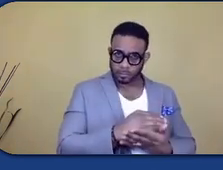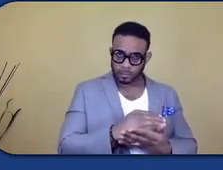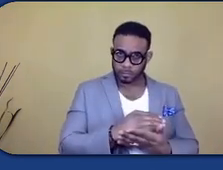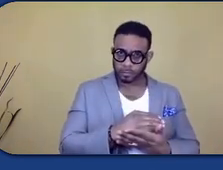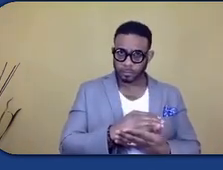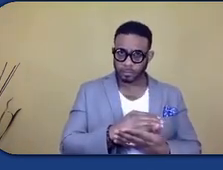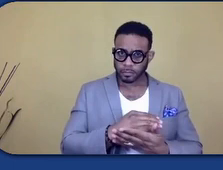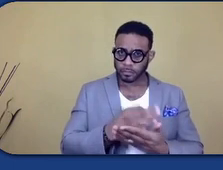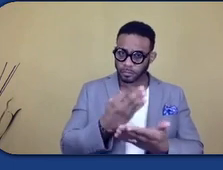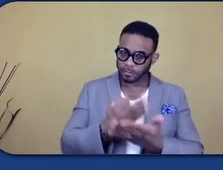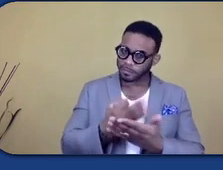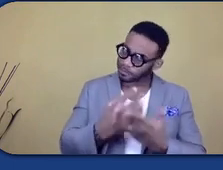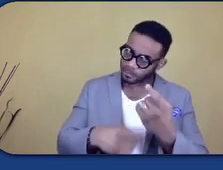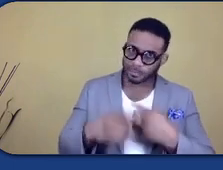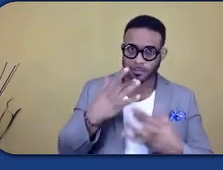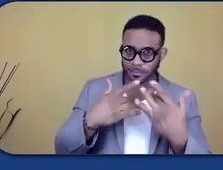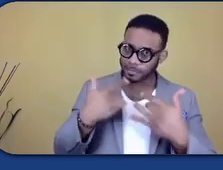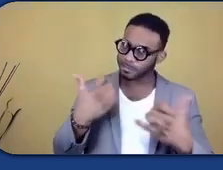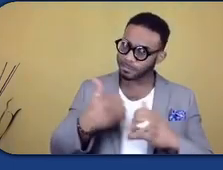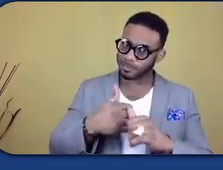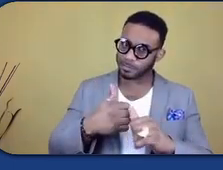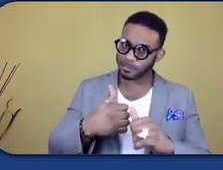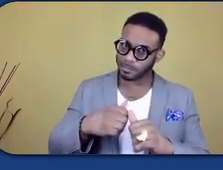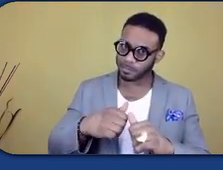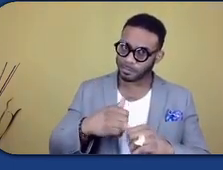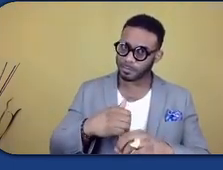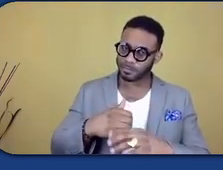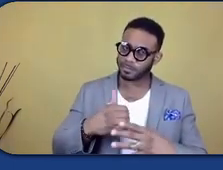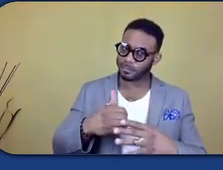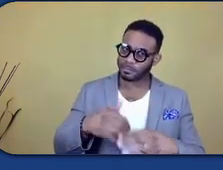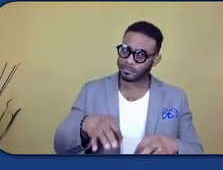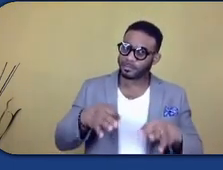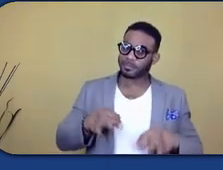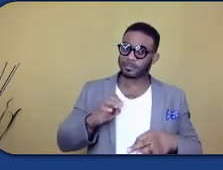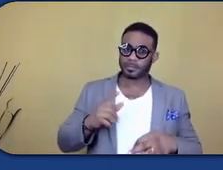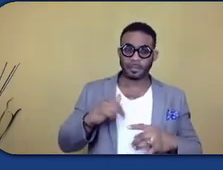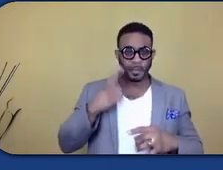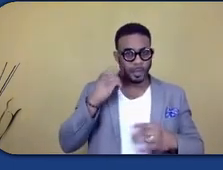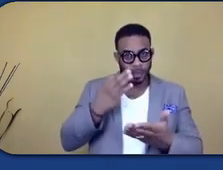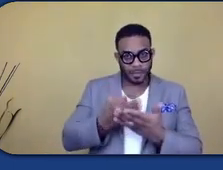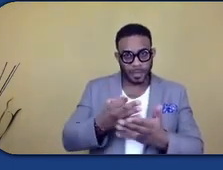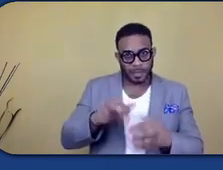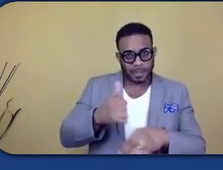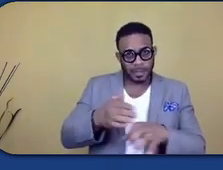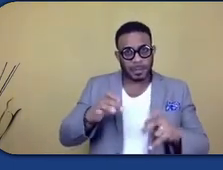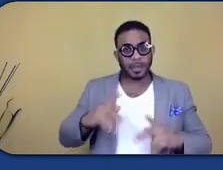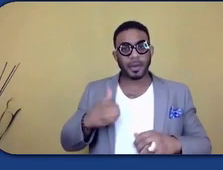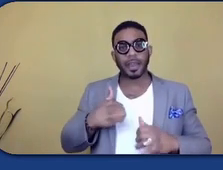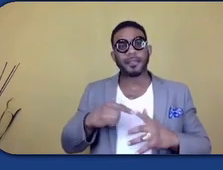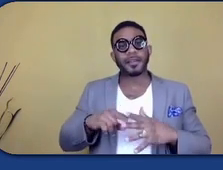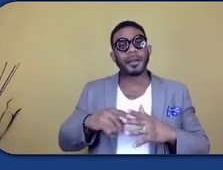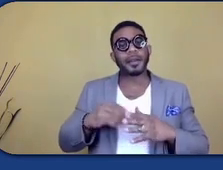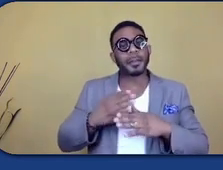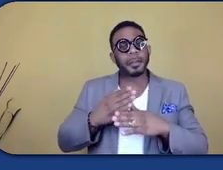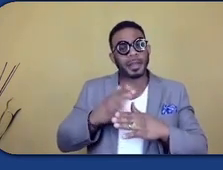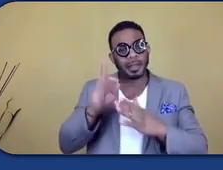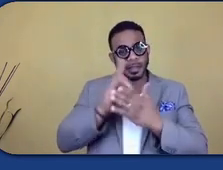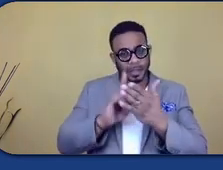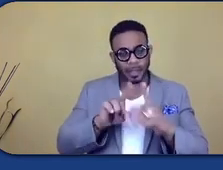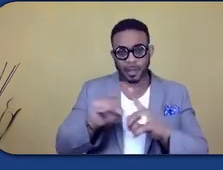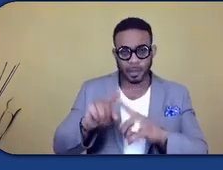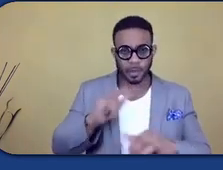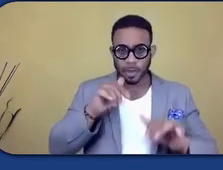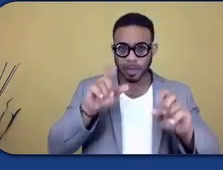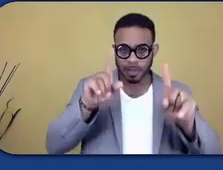limited budget. The finance is our greatest setback, but I think amid the financial setback, we have a million